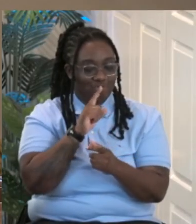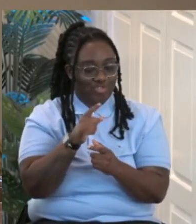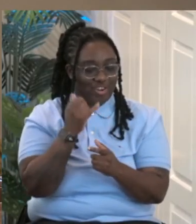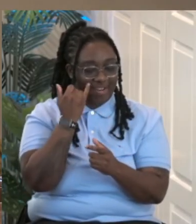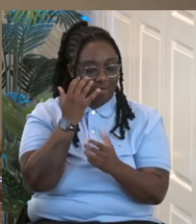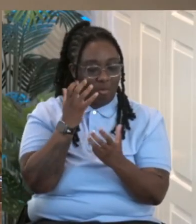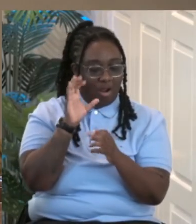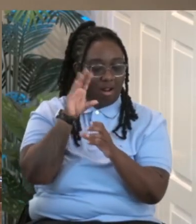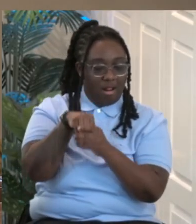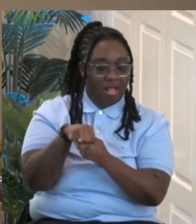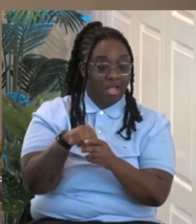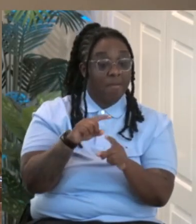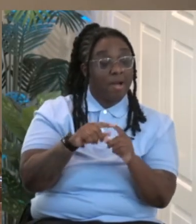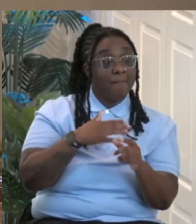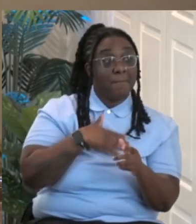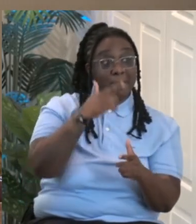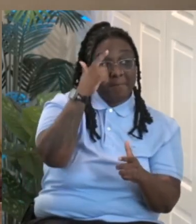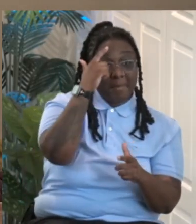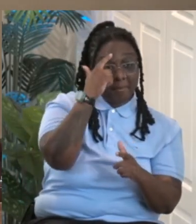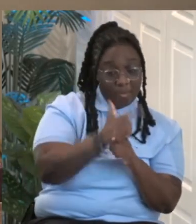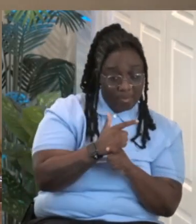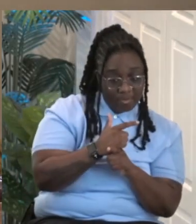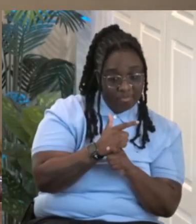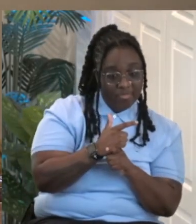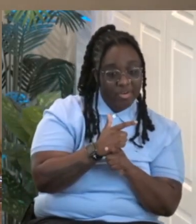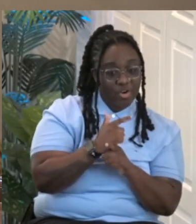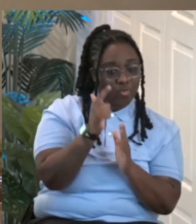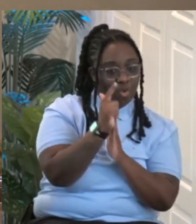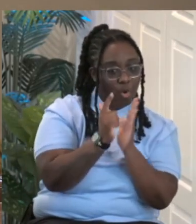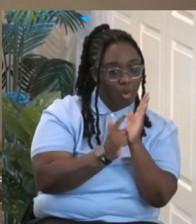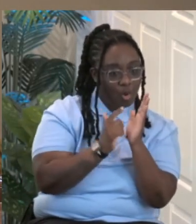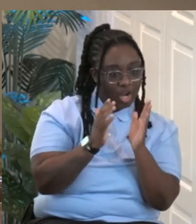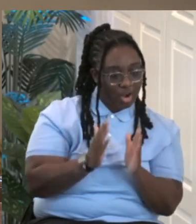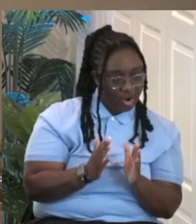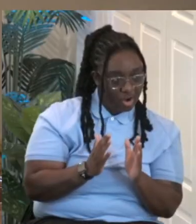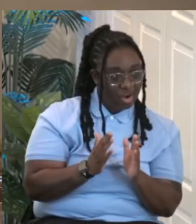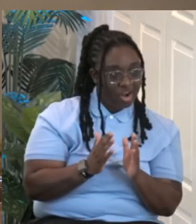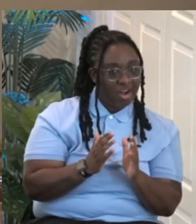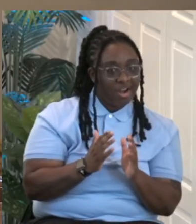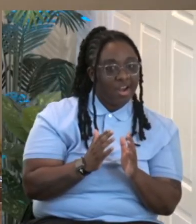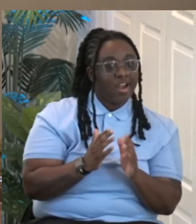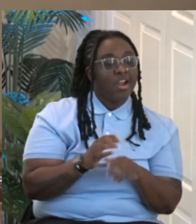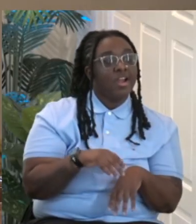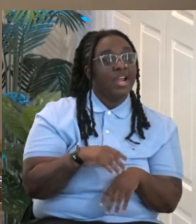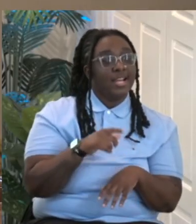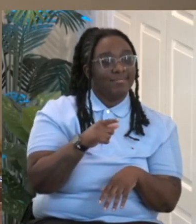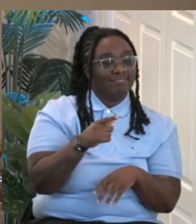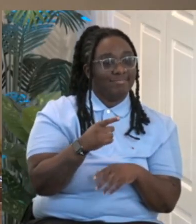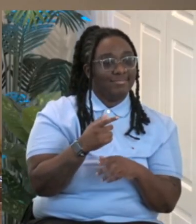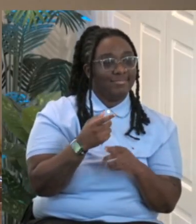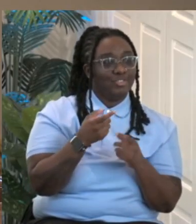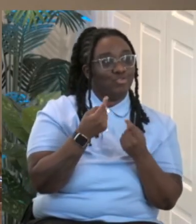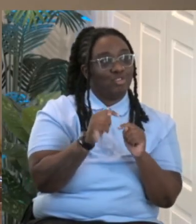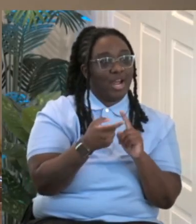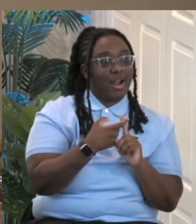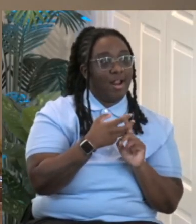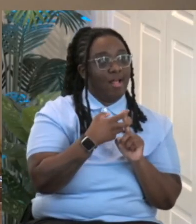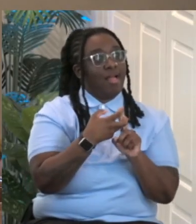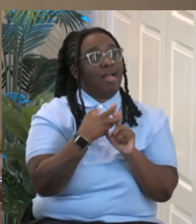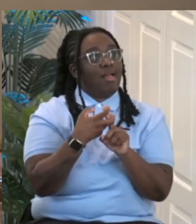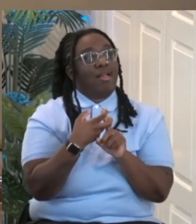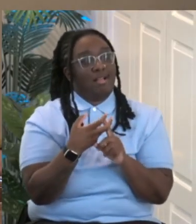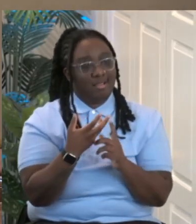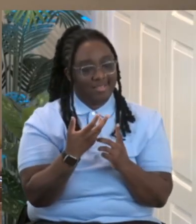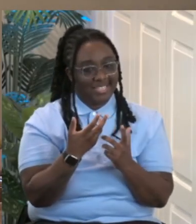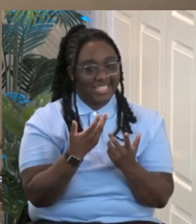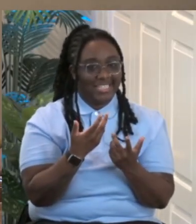wanted me to go to law school, and the law school was actually recruiting me. And they took me to classes, and I met the dean, and I said